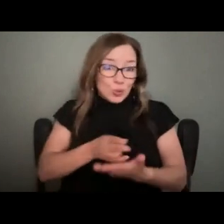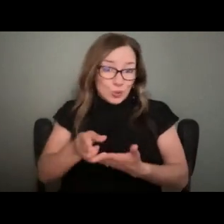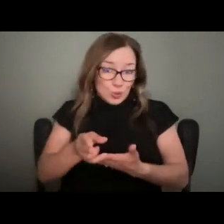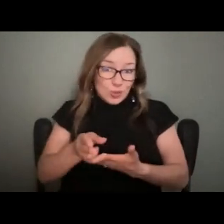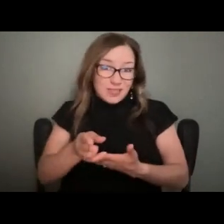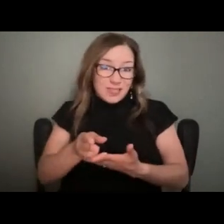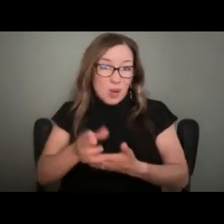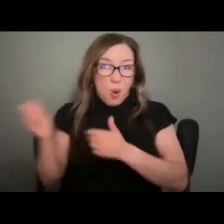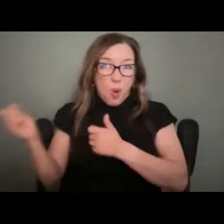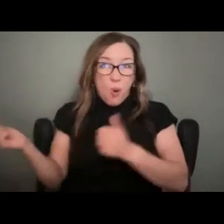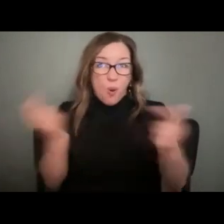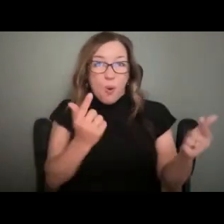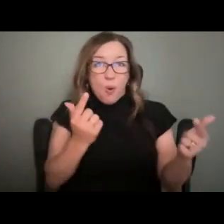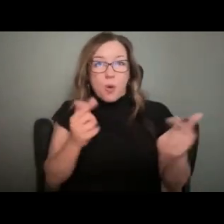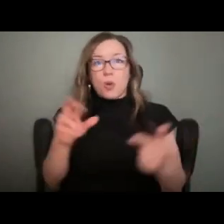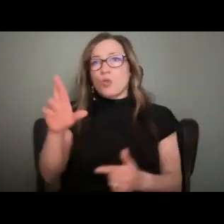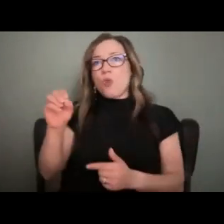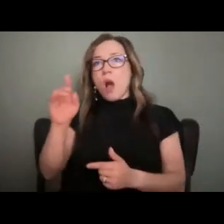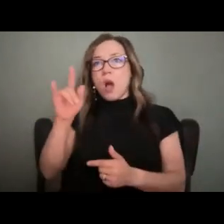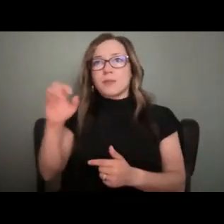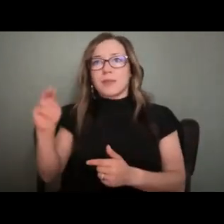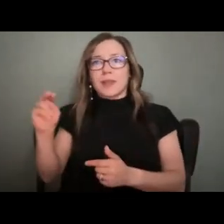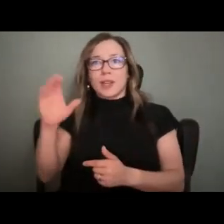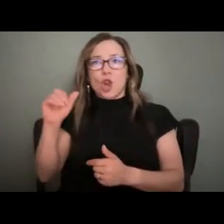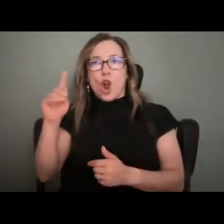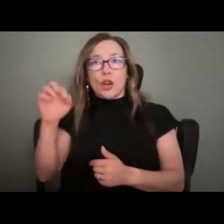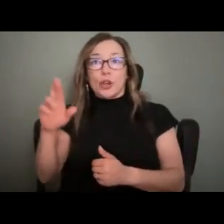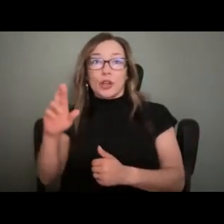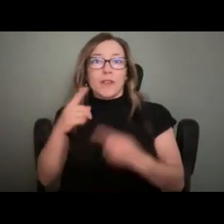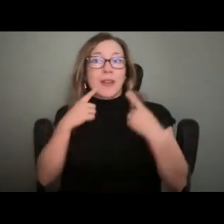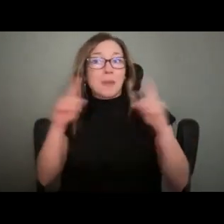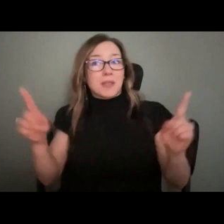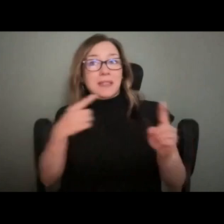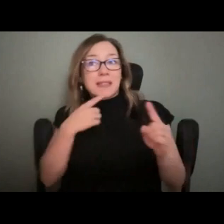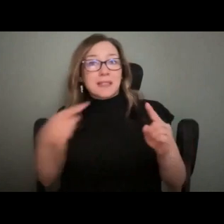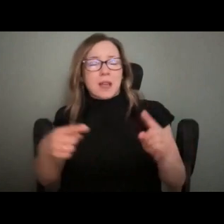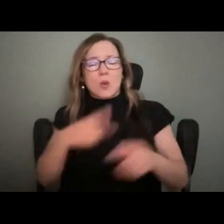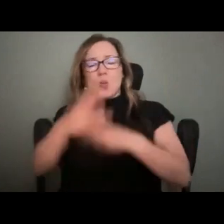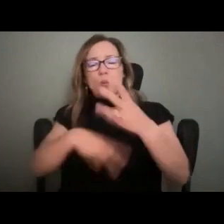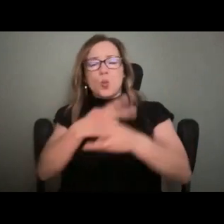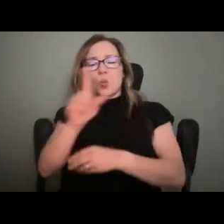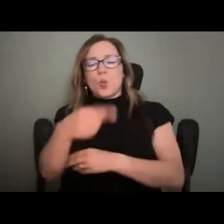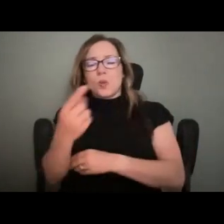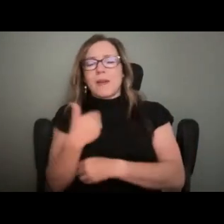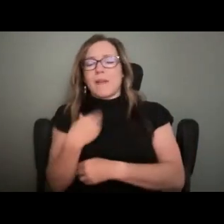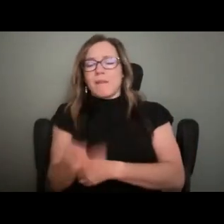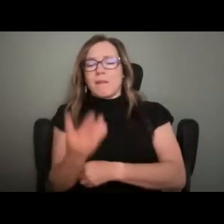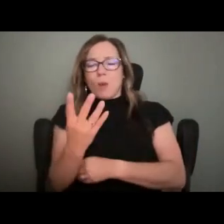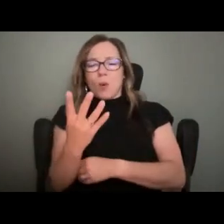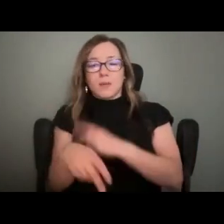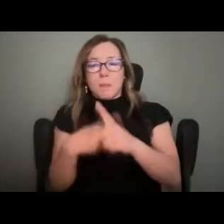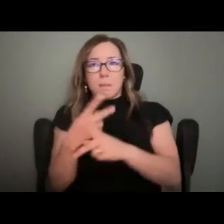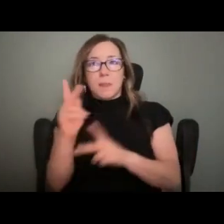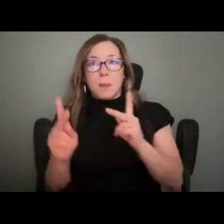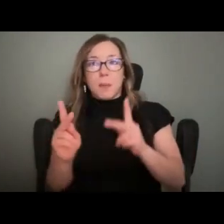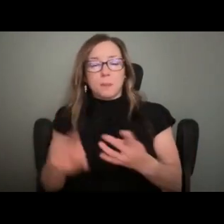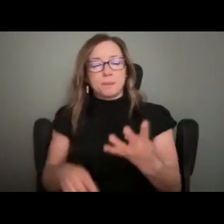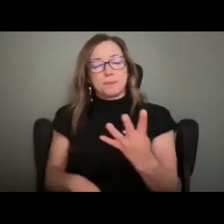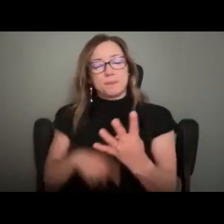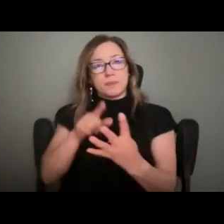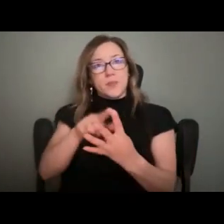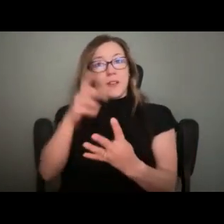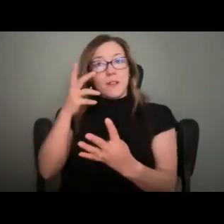us. Rosalind Carter famously said that the world has only four kinds of people: those who have